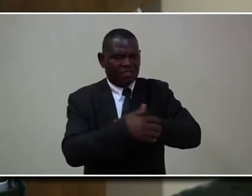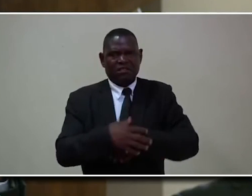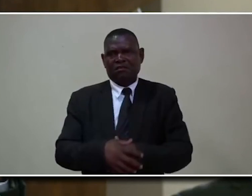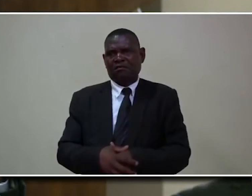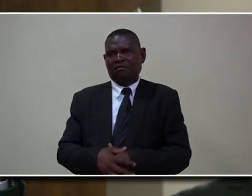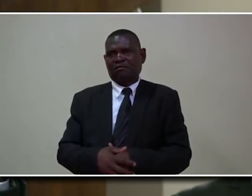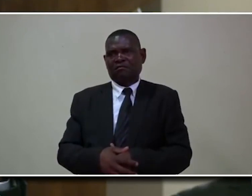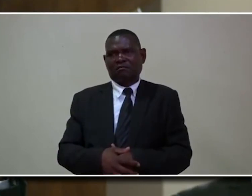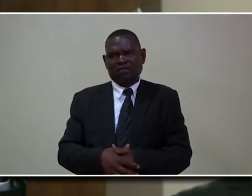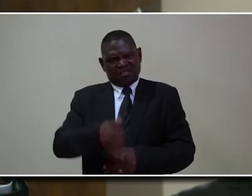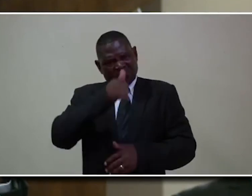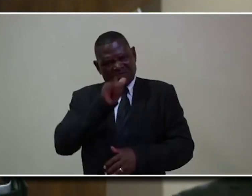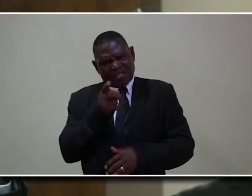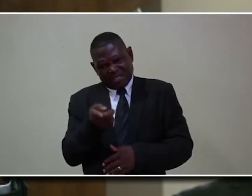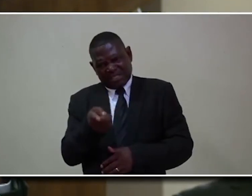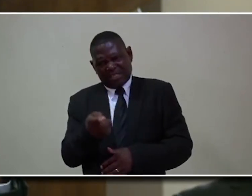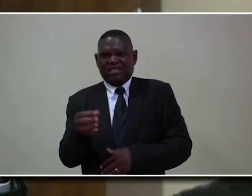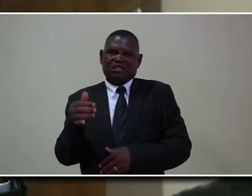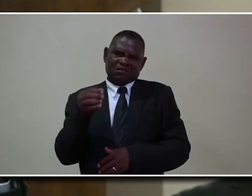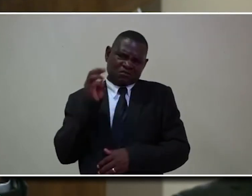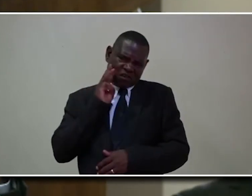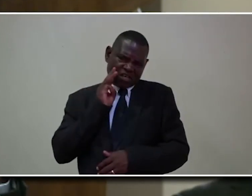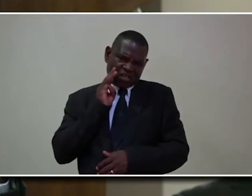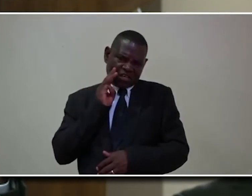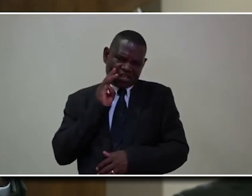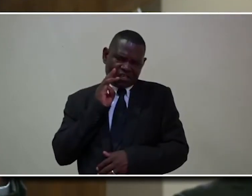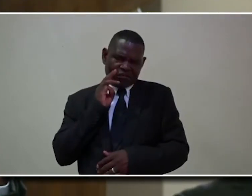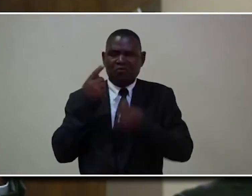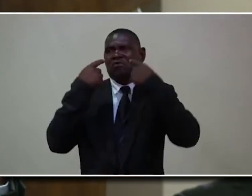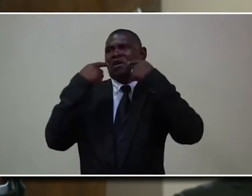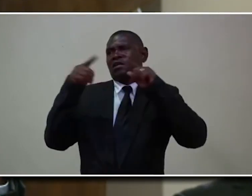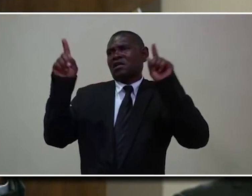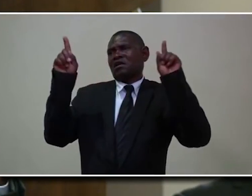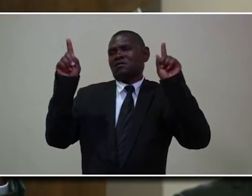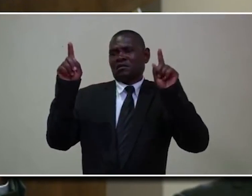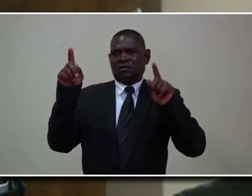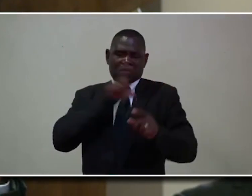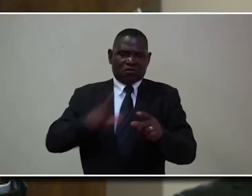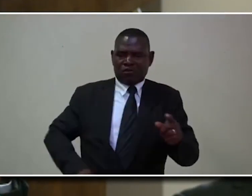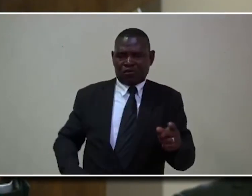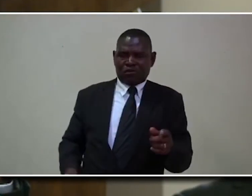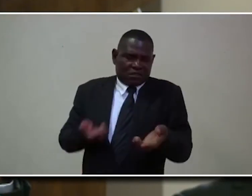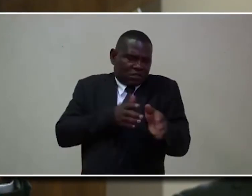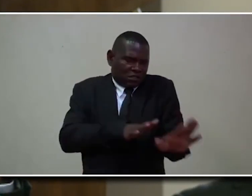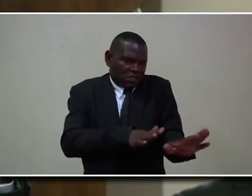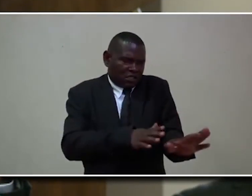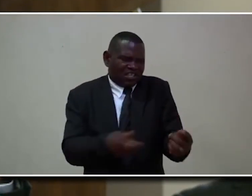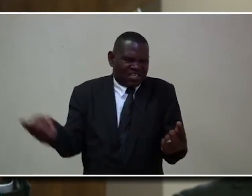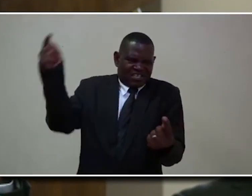bread and drink this wine, you proclaim the Lord's death till he